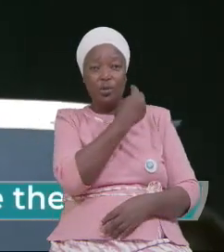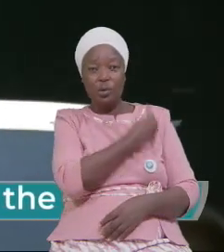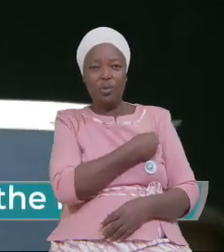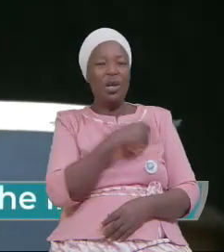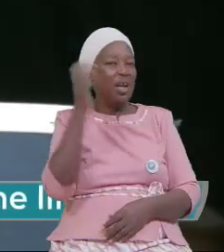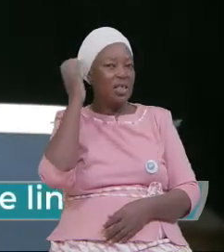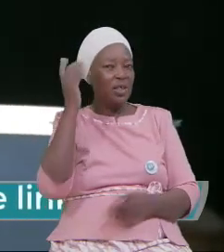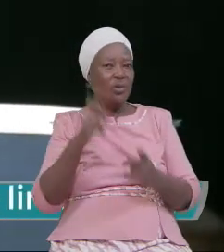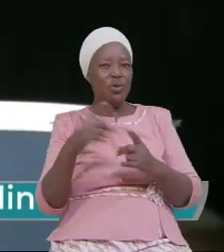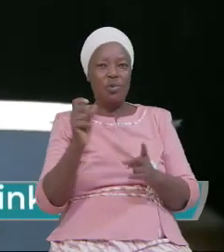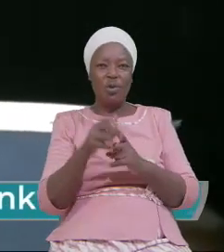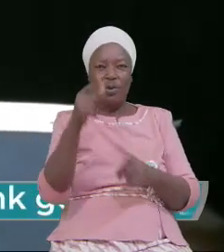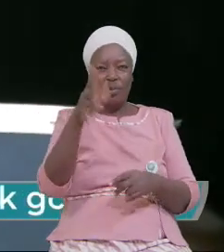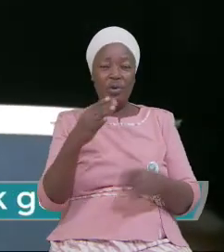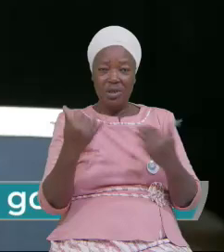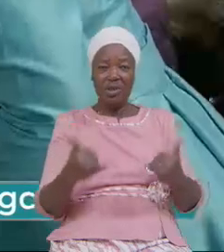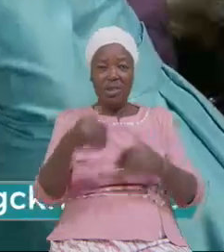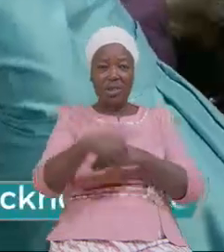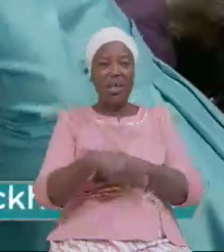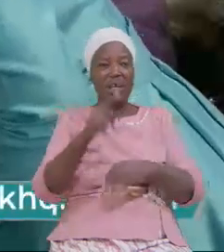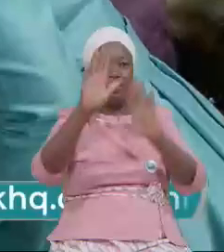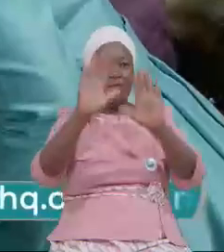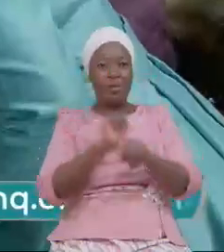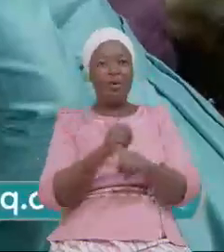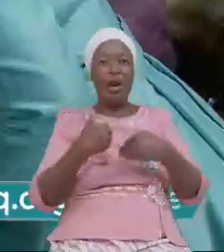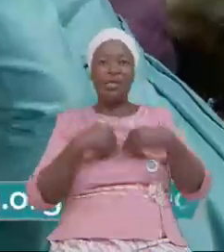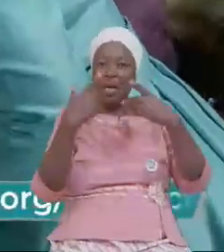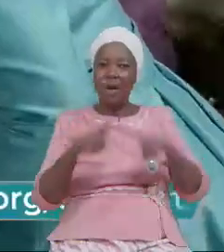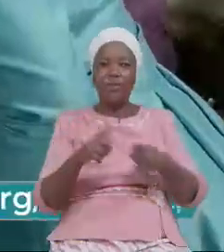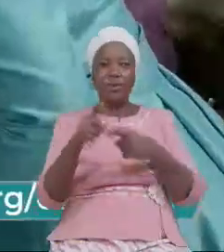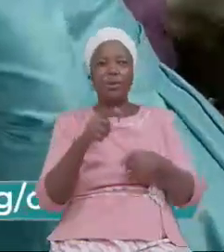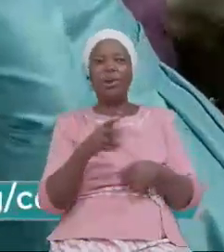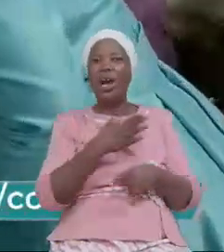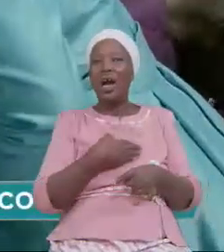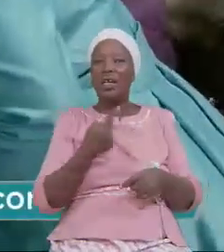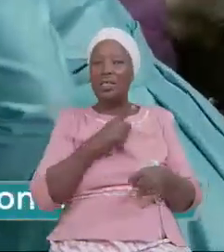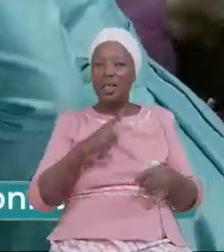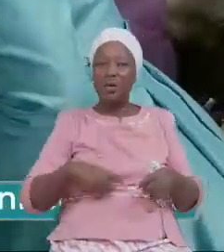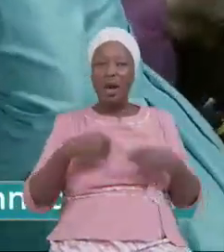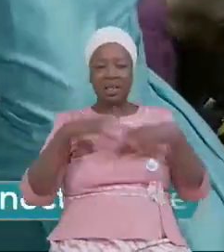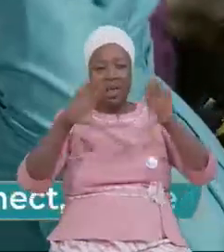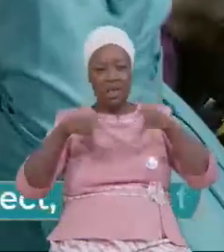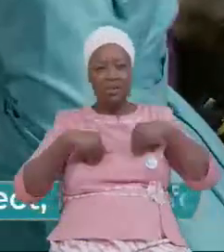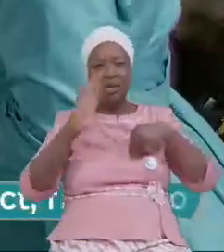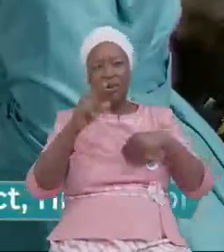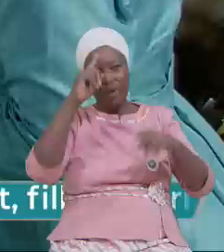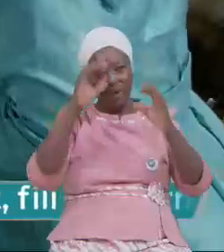God tonight, the miracle has taken place. The Lord has accepted your decision.